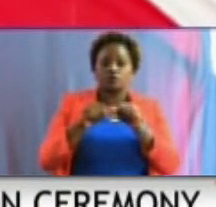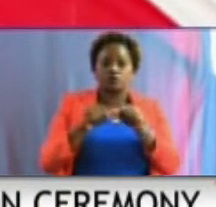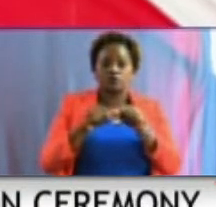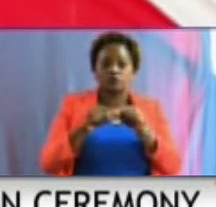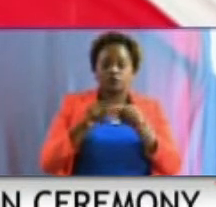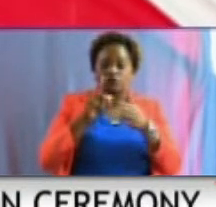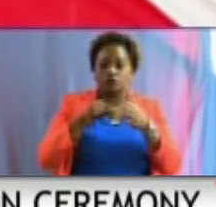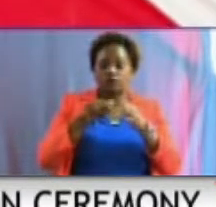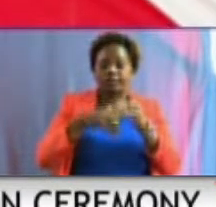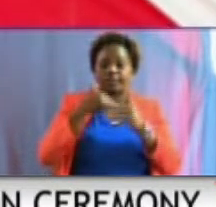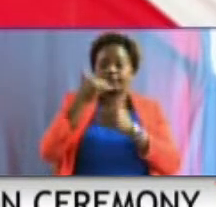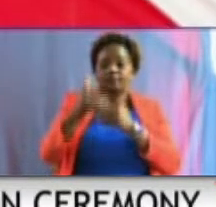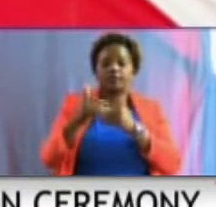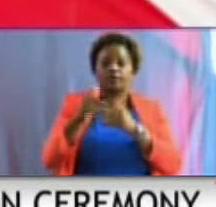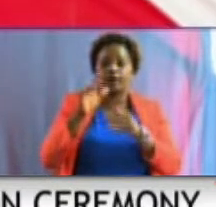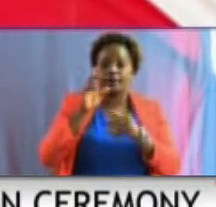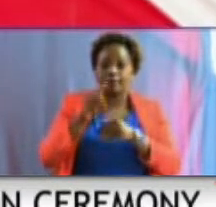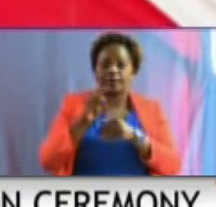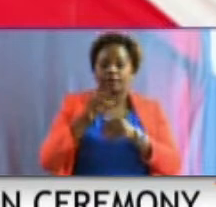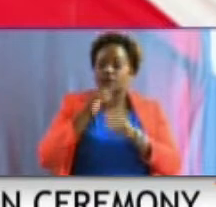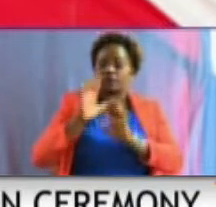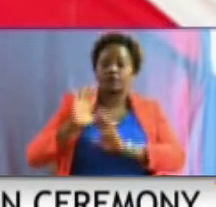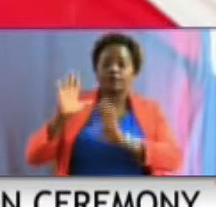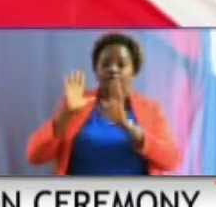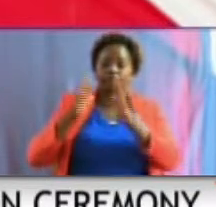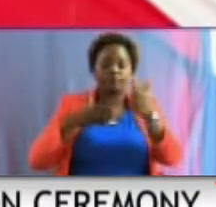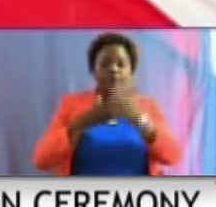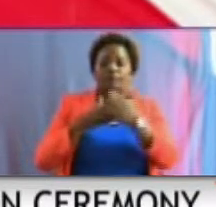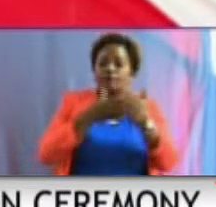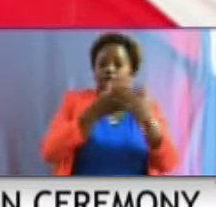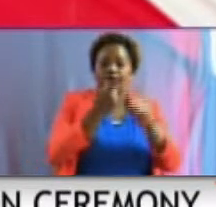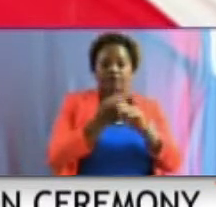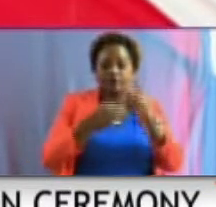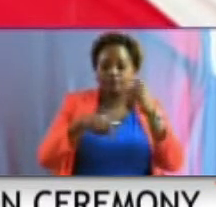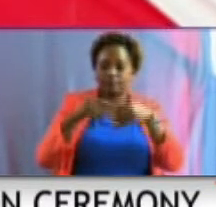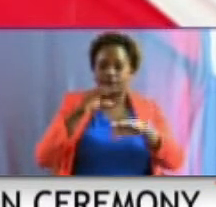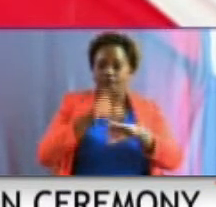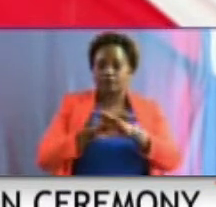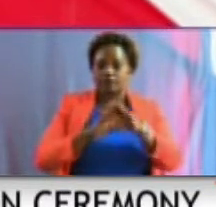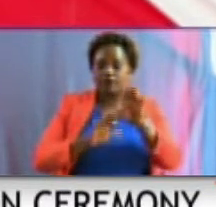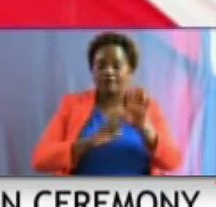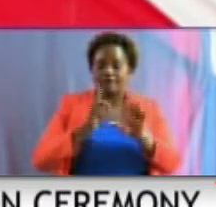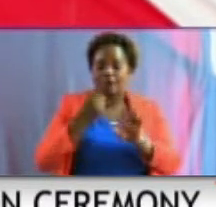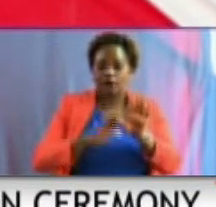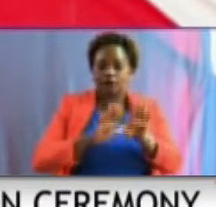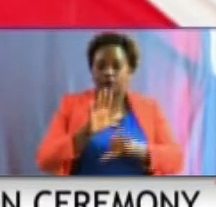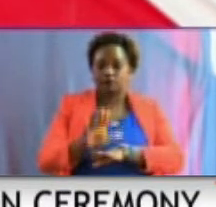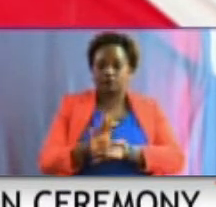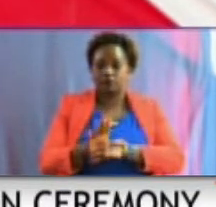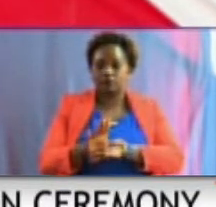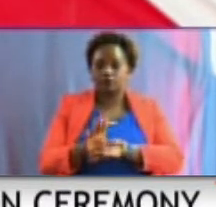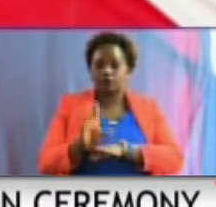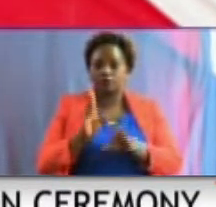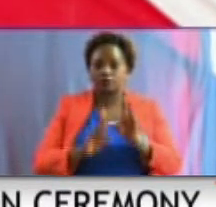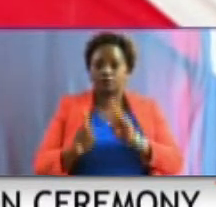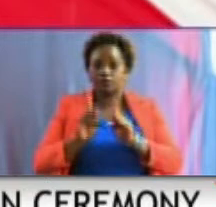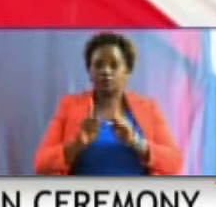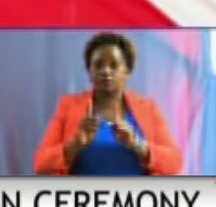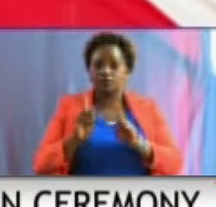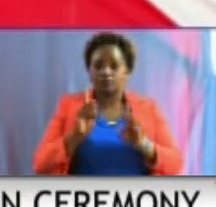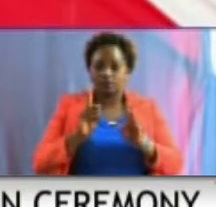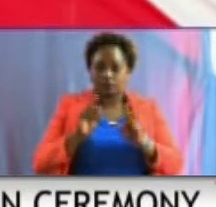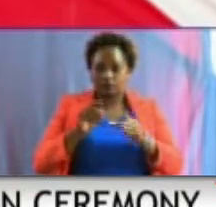to what's next. But you must not let anything deter you from taking those first steps. Don't spend so much